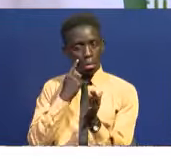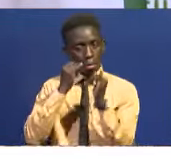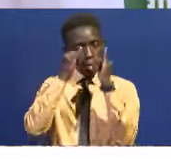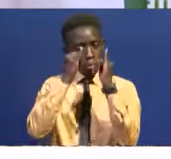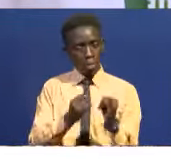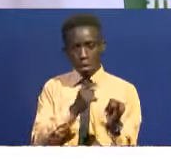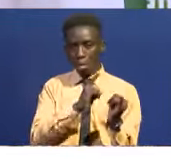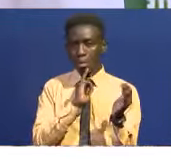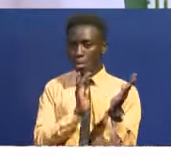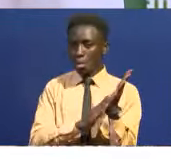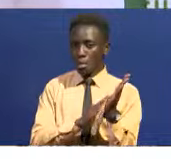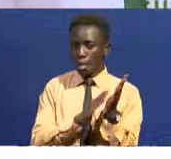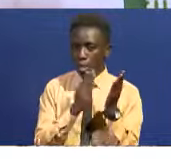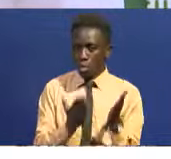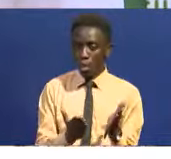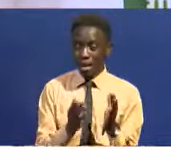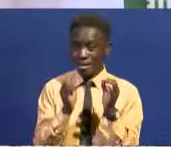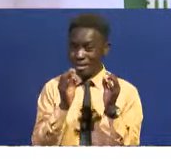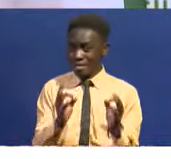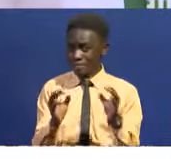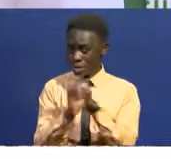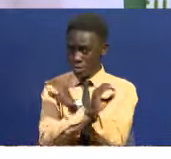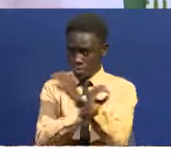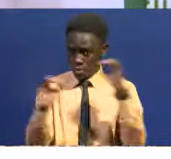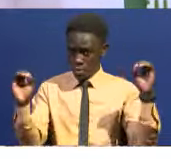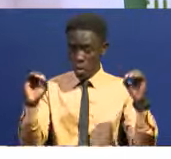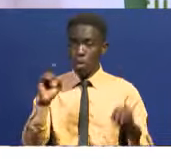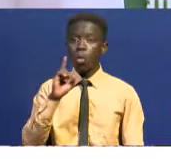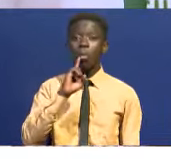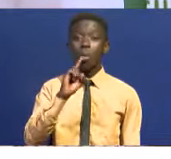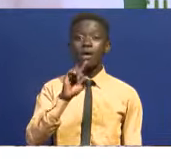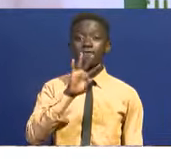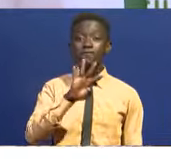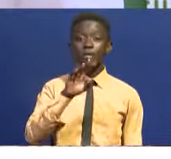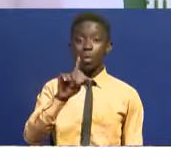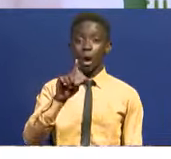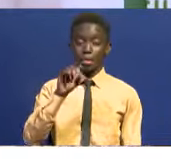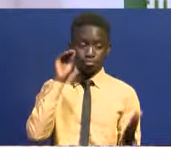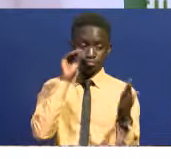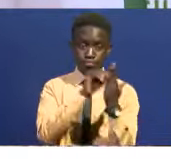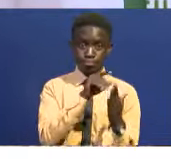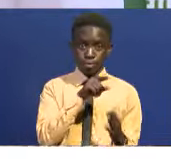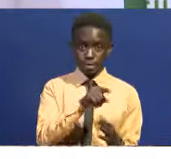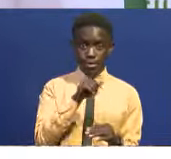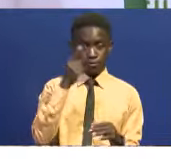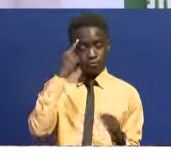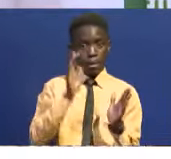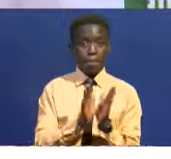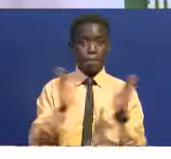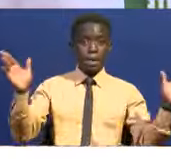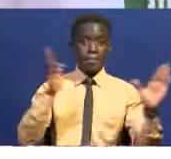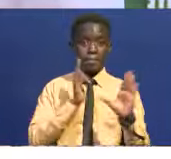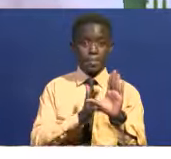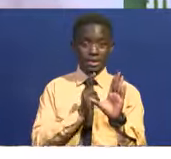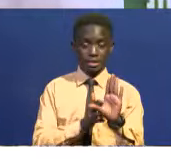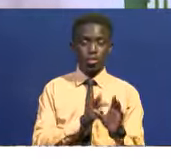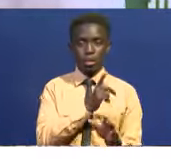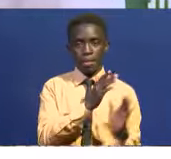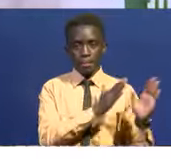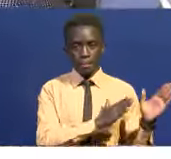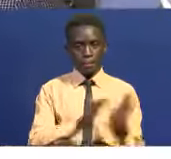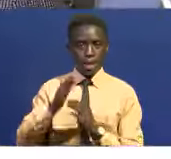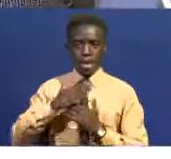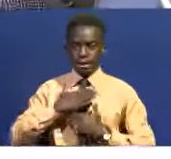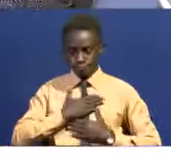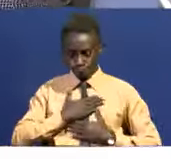not, all the 141 who have been put on public participation will be now prepared for the honor for the 2024 in